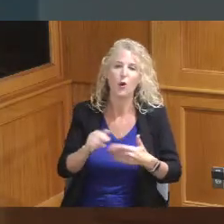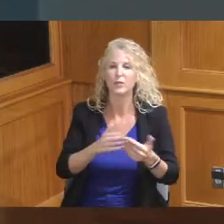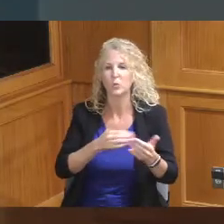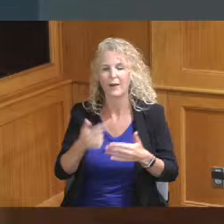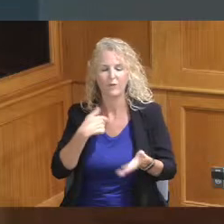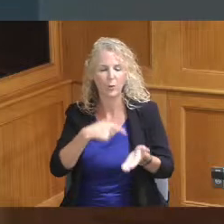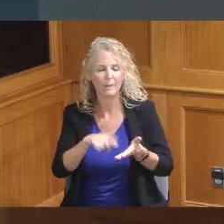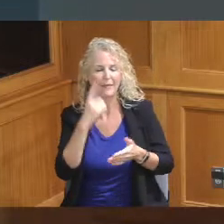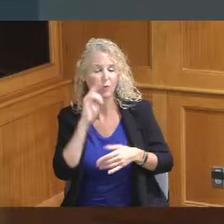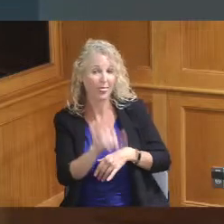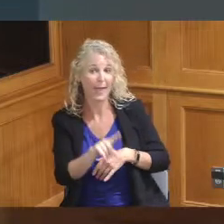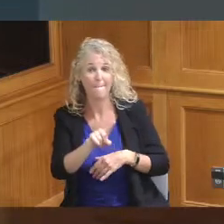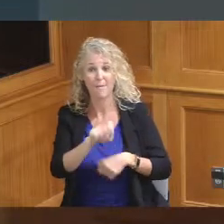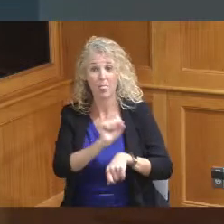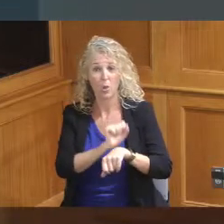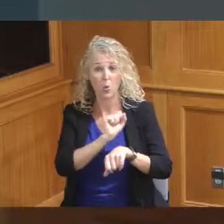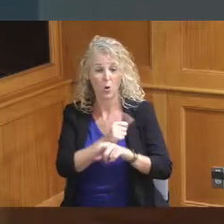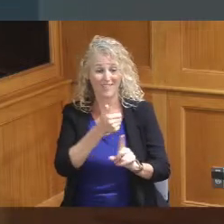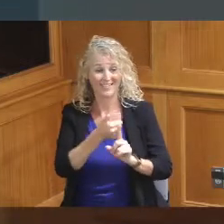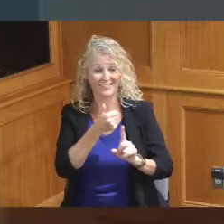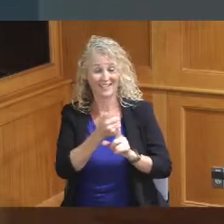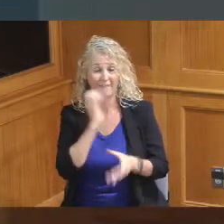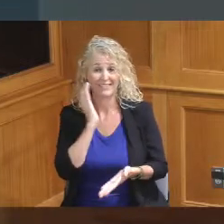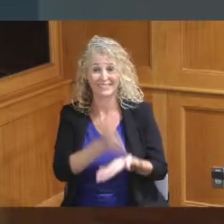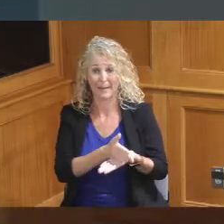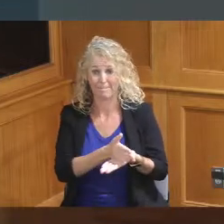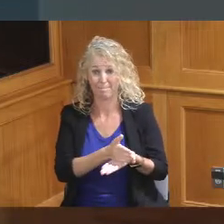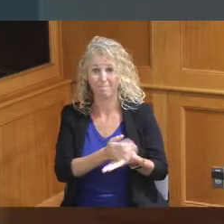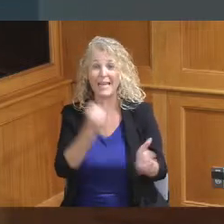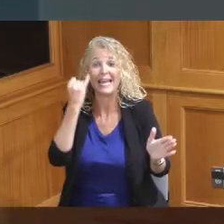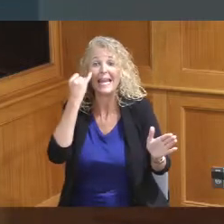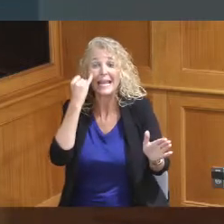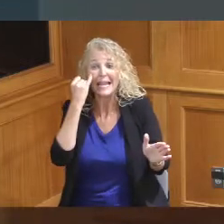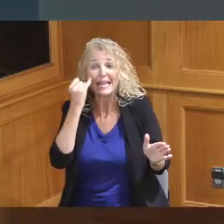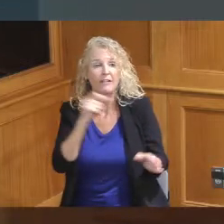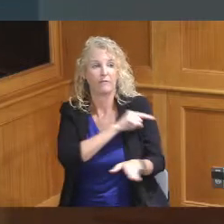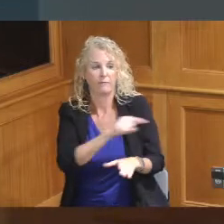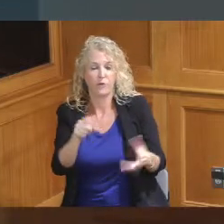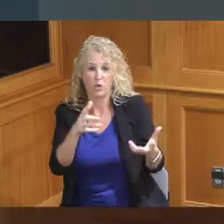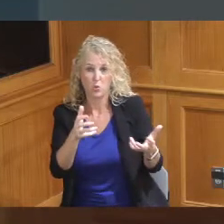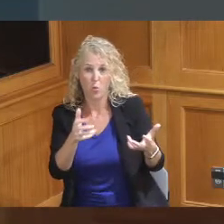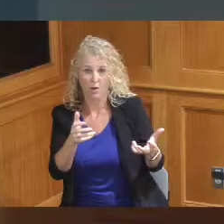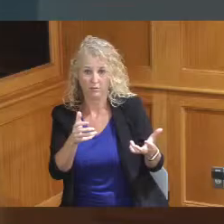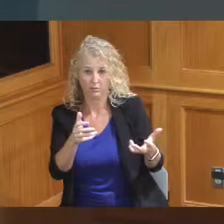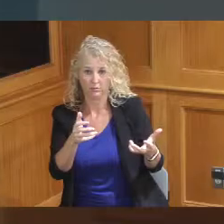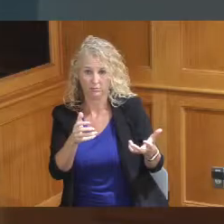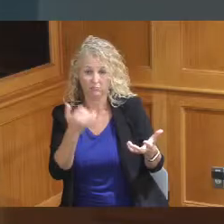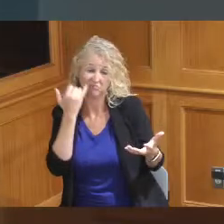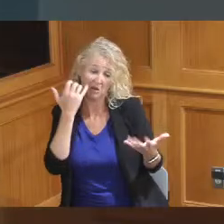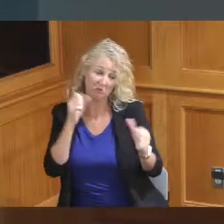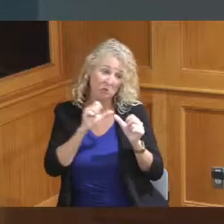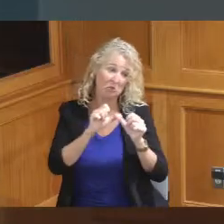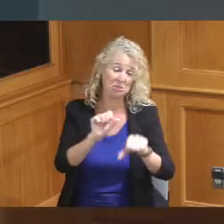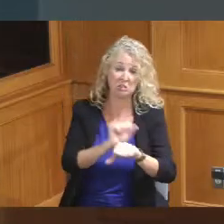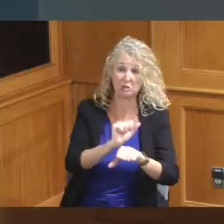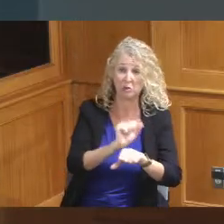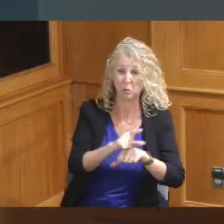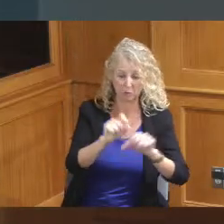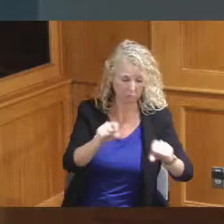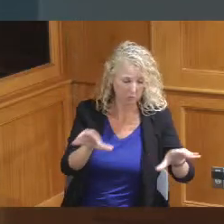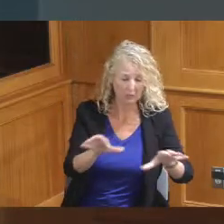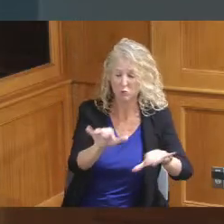those, but that we would stop the broader project. If that's the board's desire, if the board wanted to continue with the project, you certainly would have